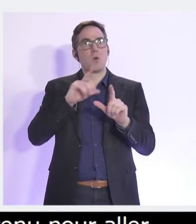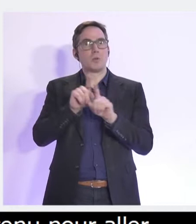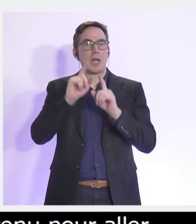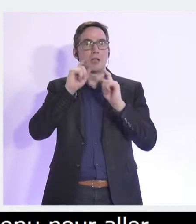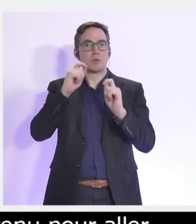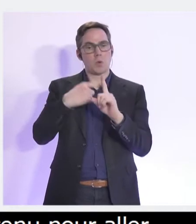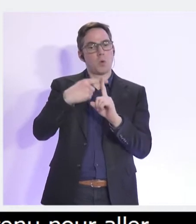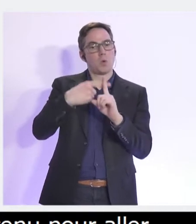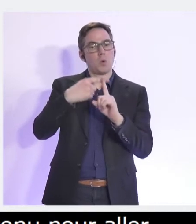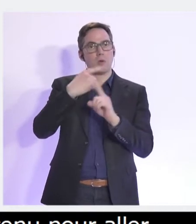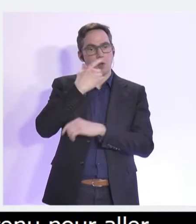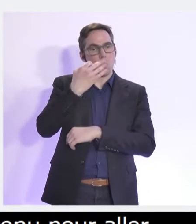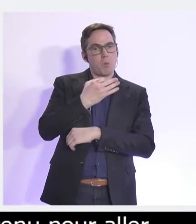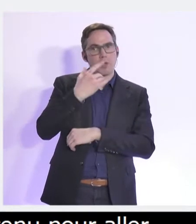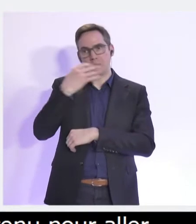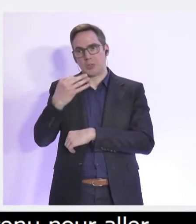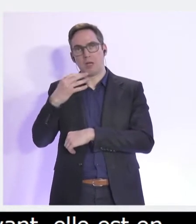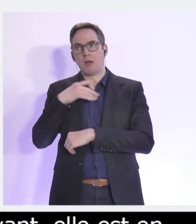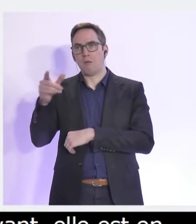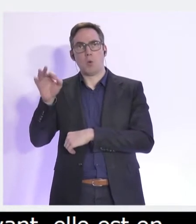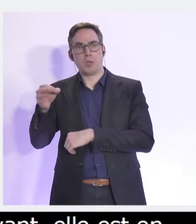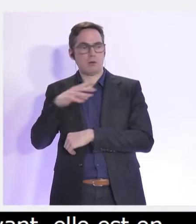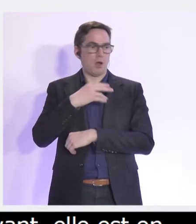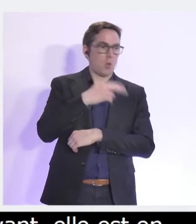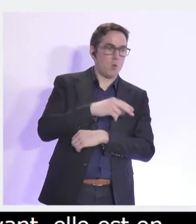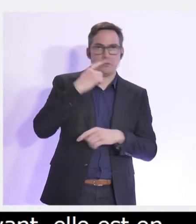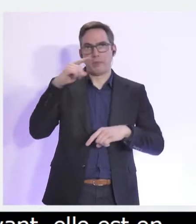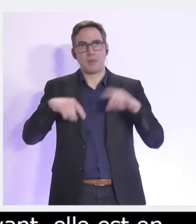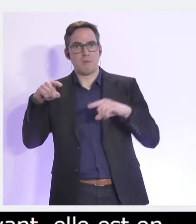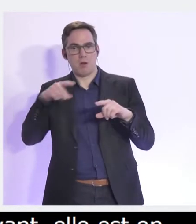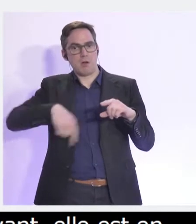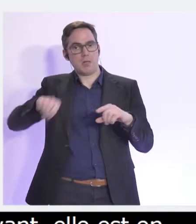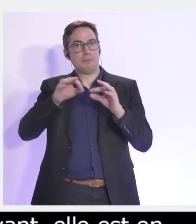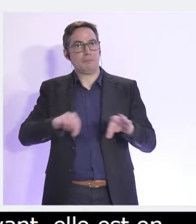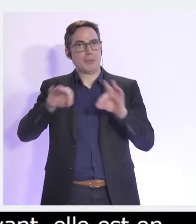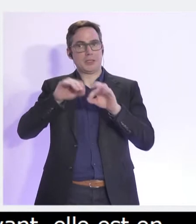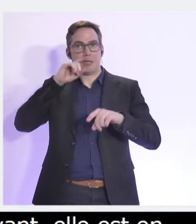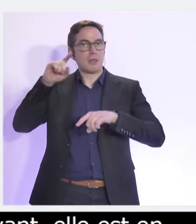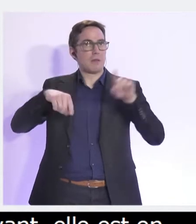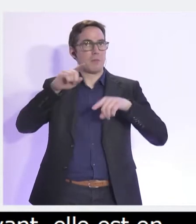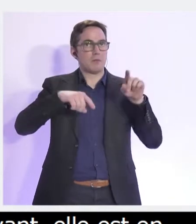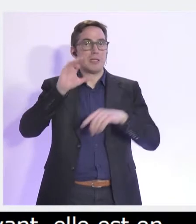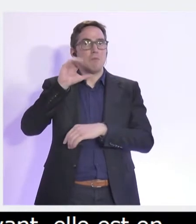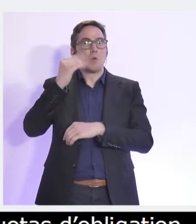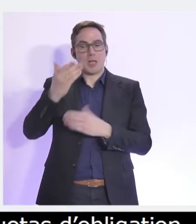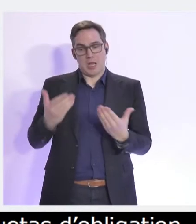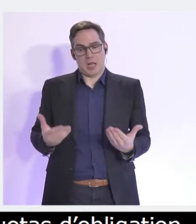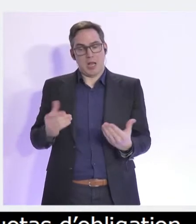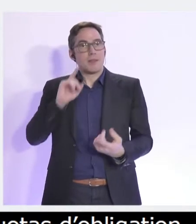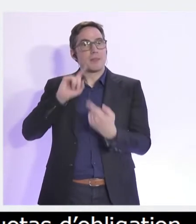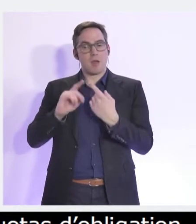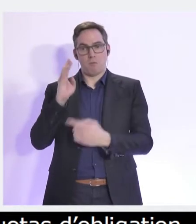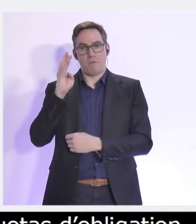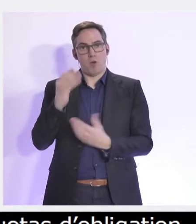don't. So obligation when it comes to employment. So the point of this conference today was to see what the